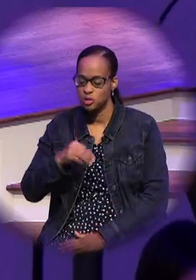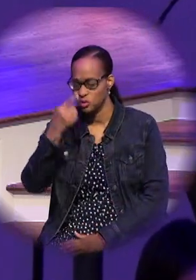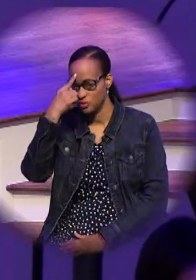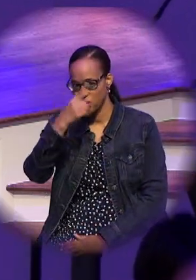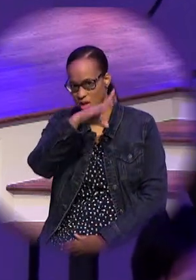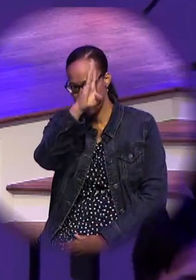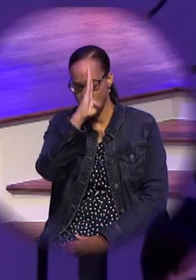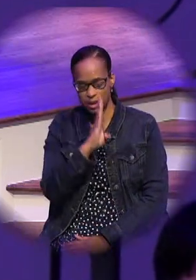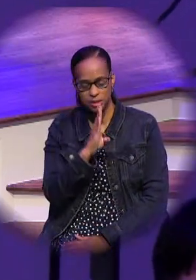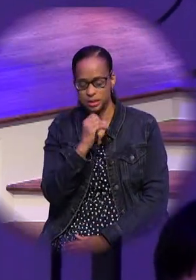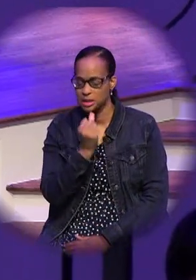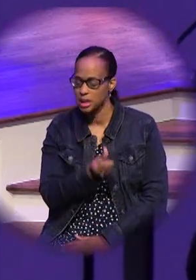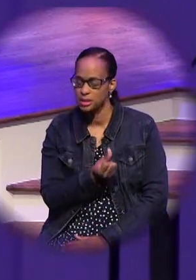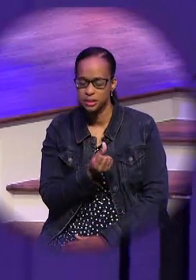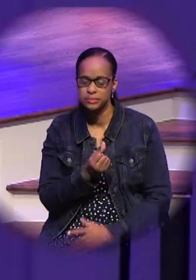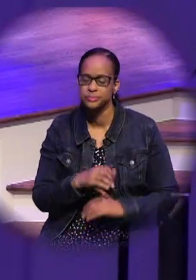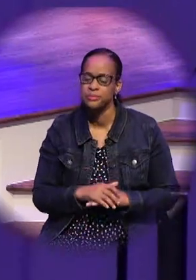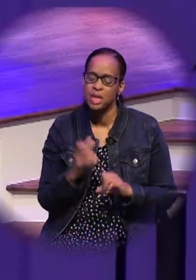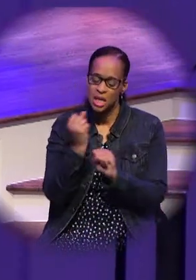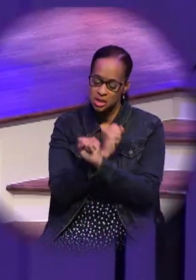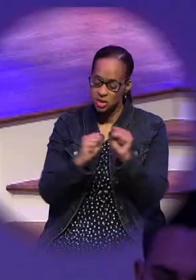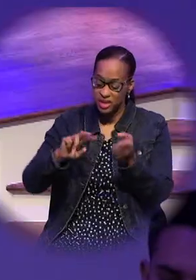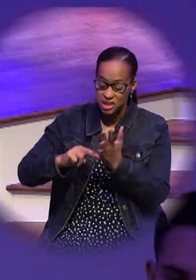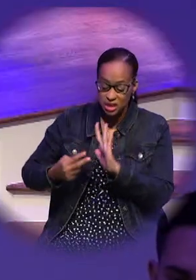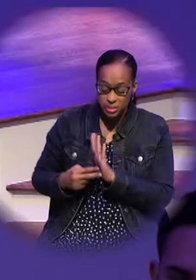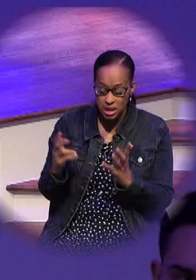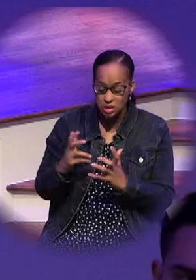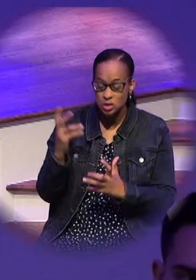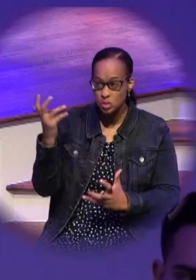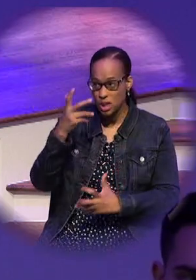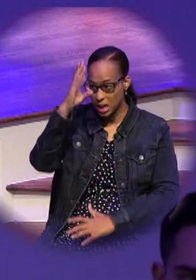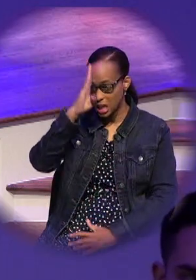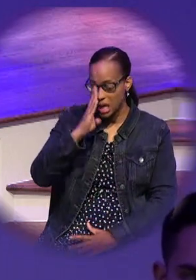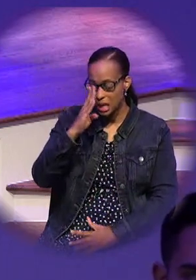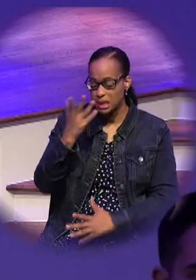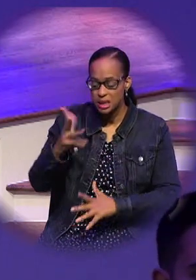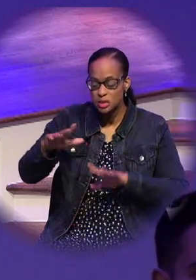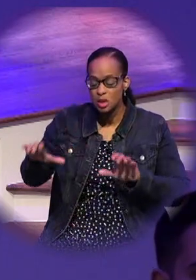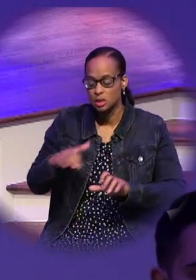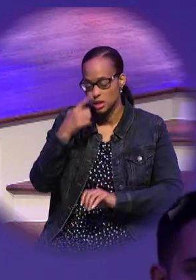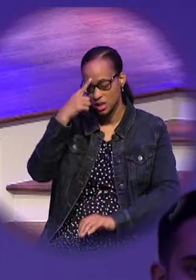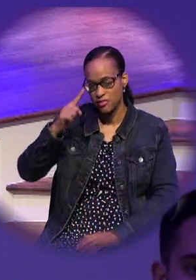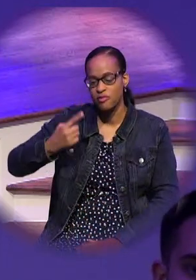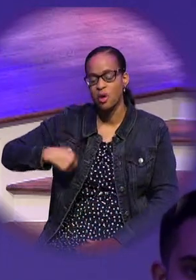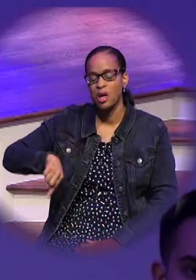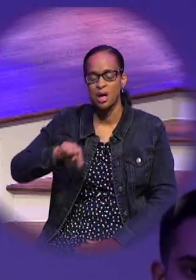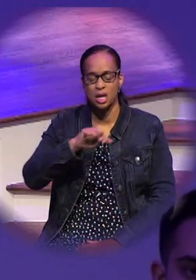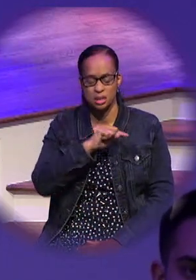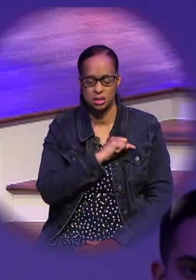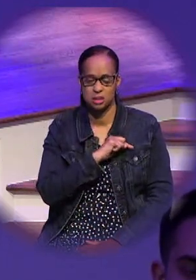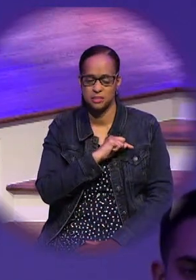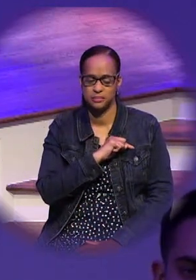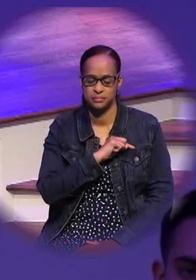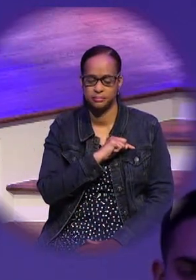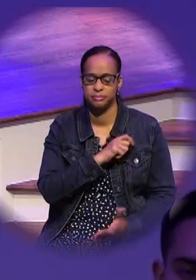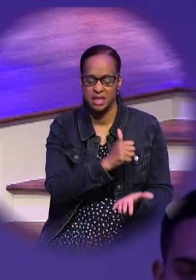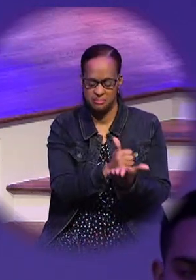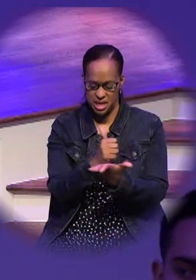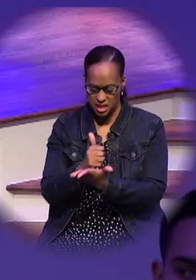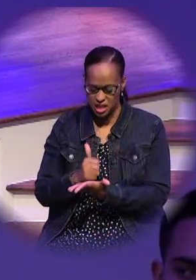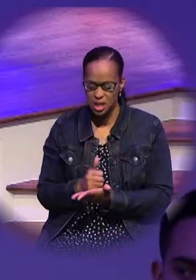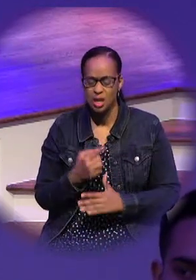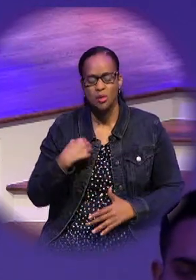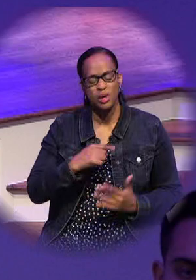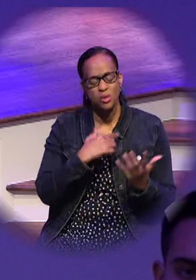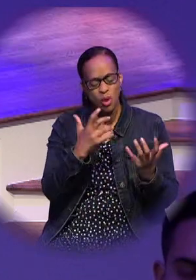God. Salvation is what God has done for us. And when we want